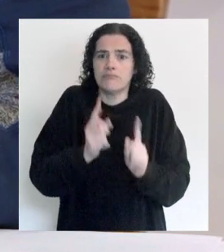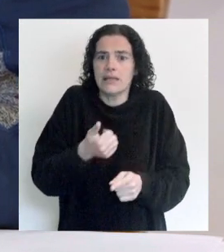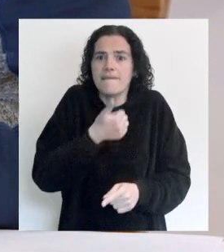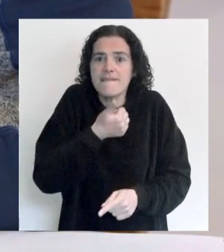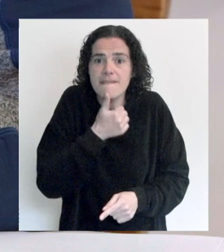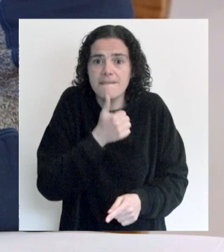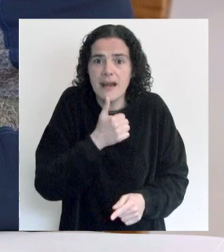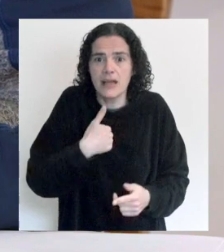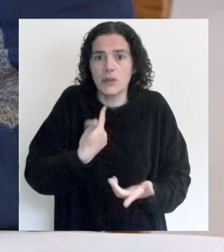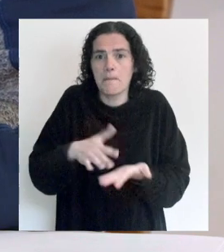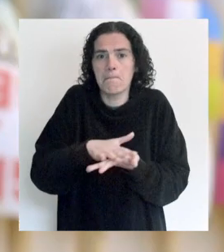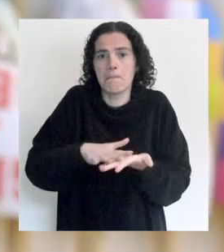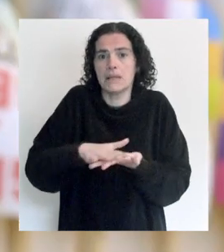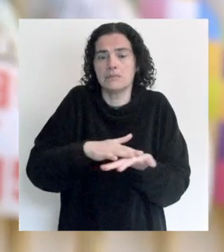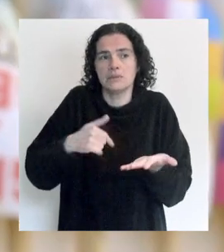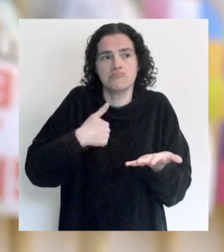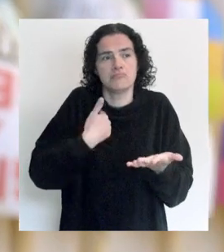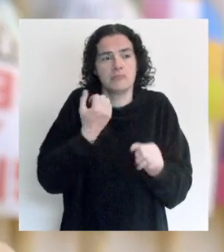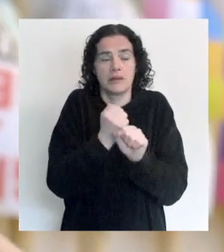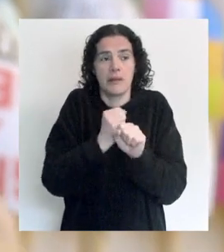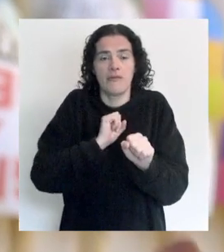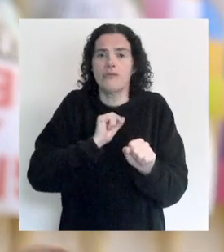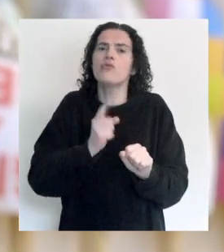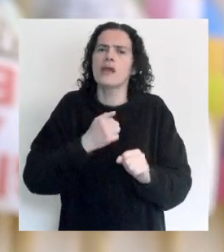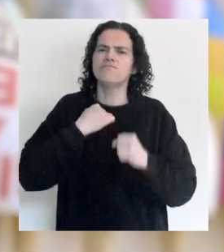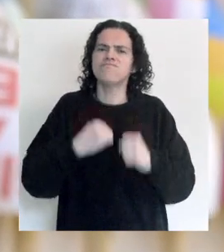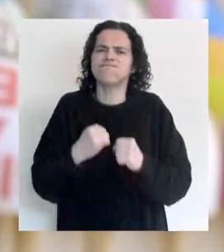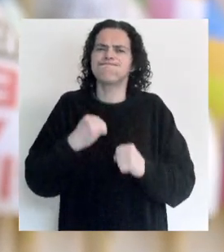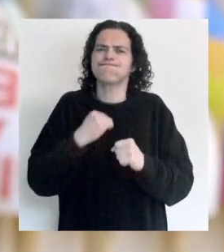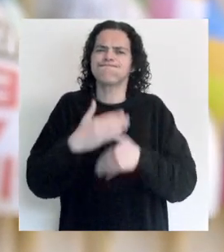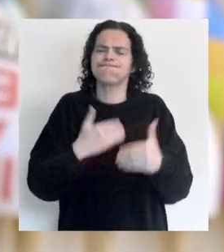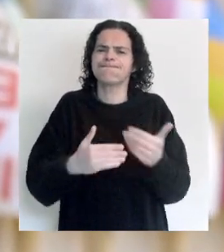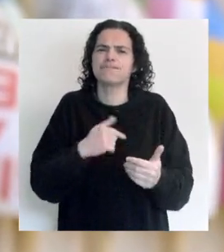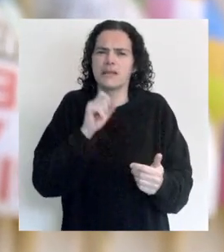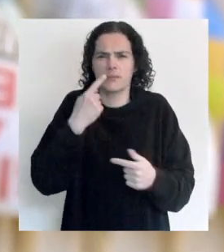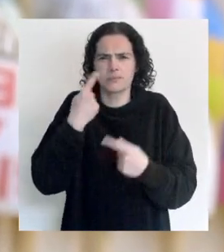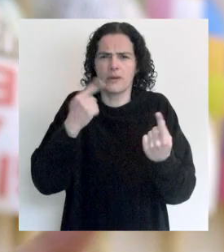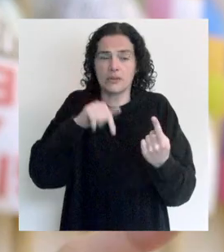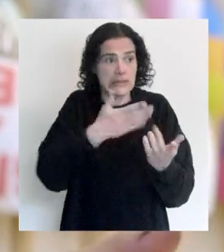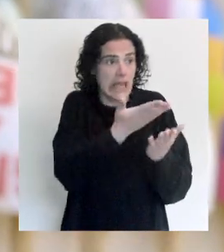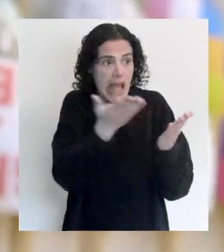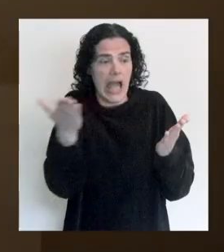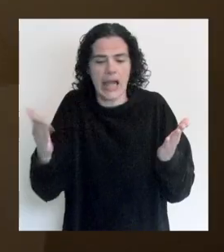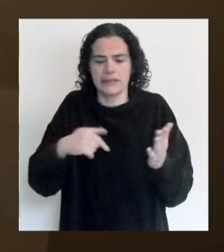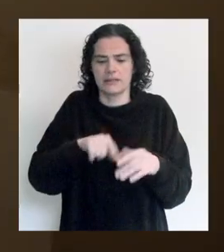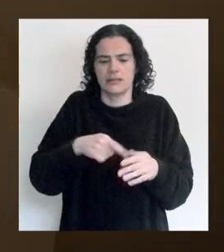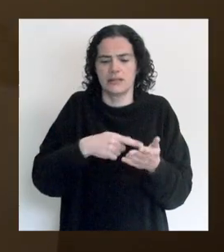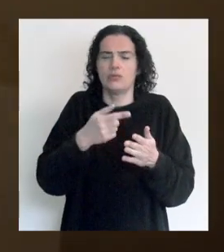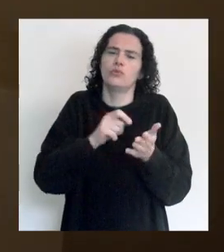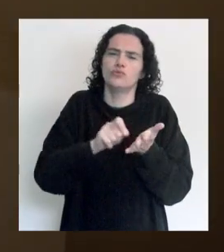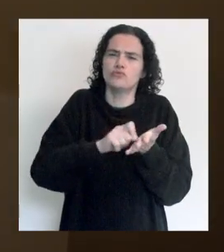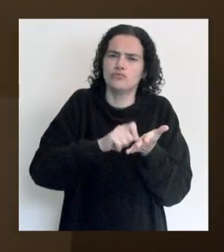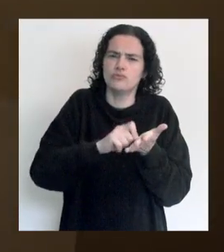threatened. And so I basically, part of my work is about resisting, these homogenizing forces, and that's, we have here the